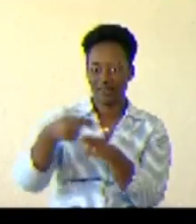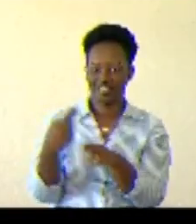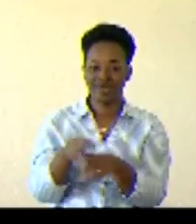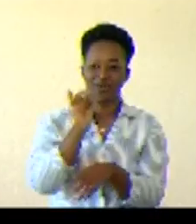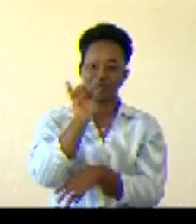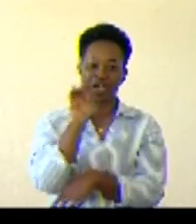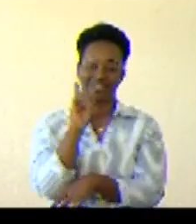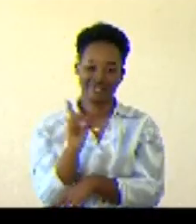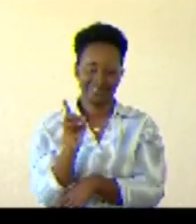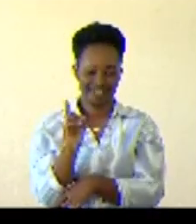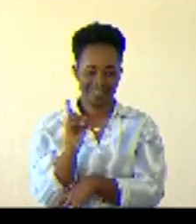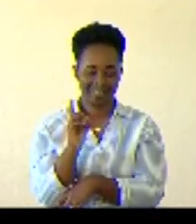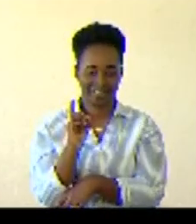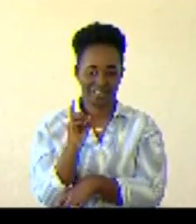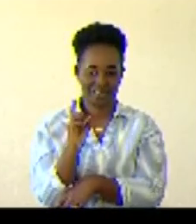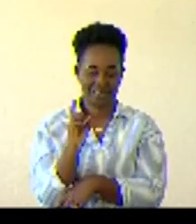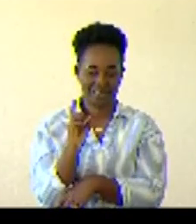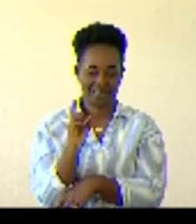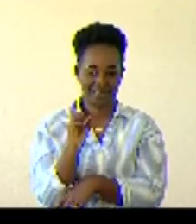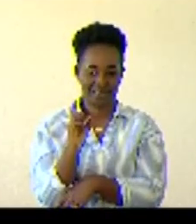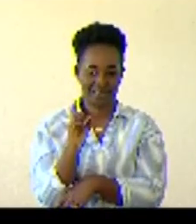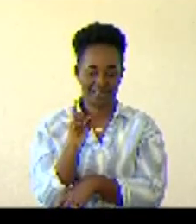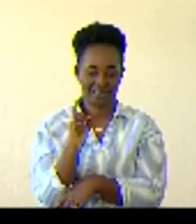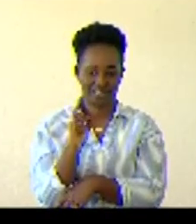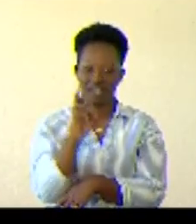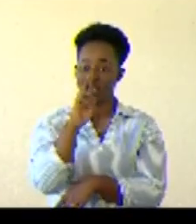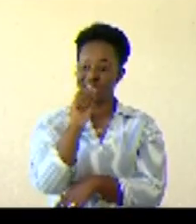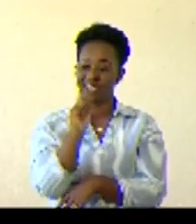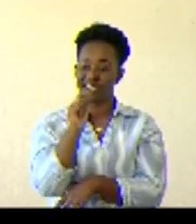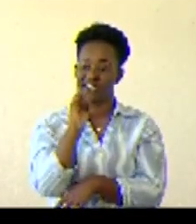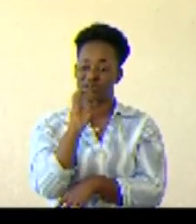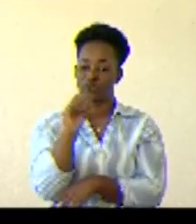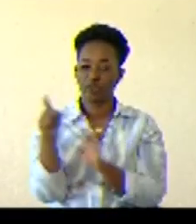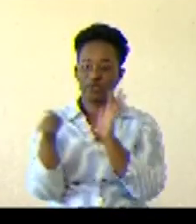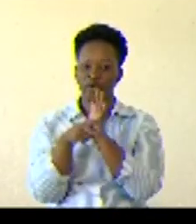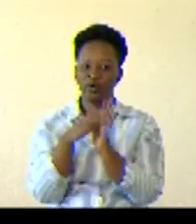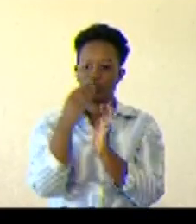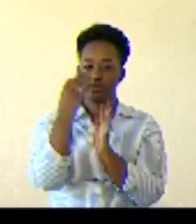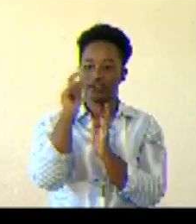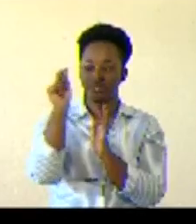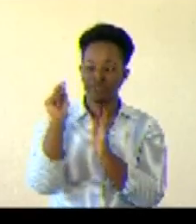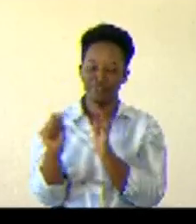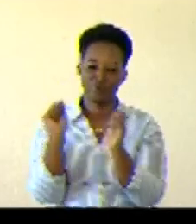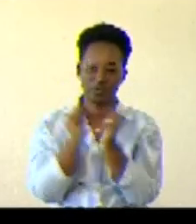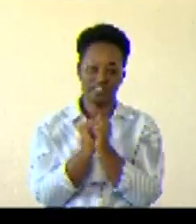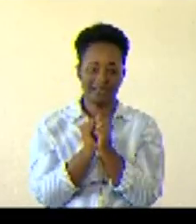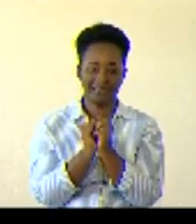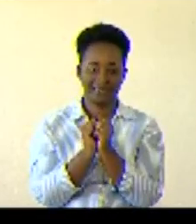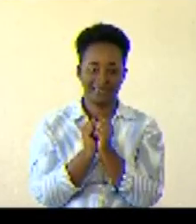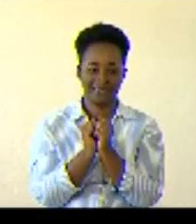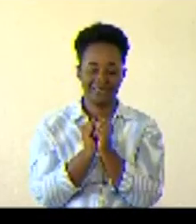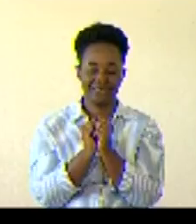Savings to disposable income, they are saying the ratio is equivalent 3 to 10. So you have